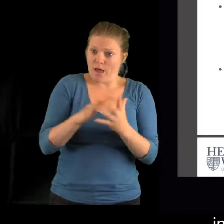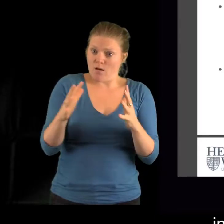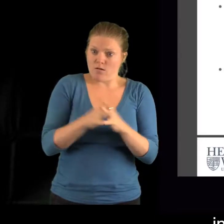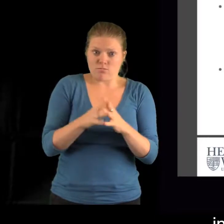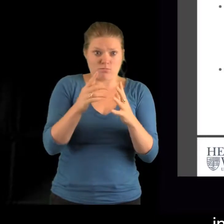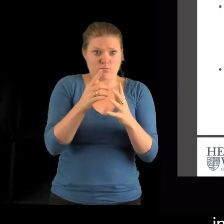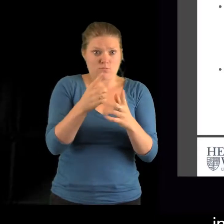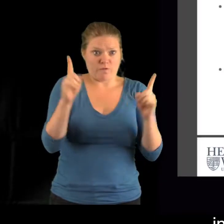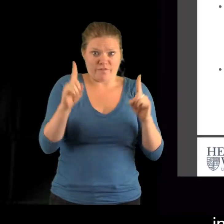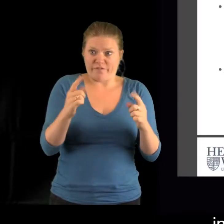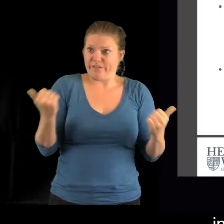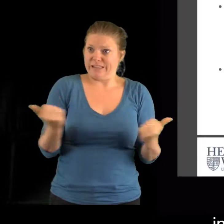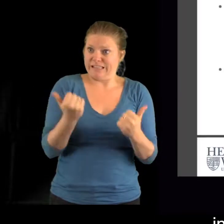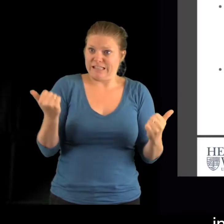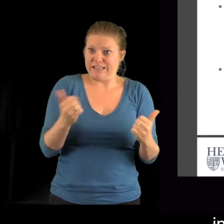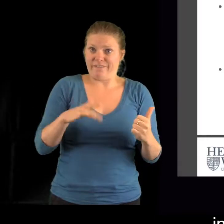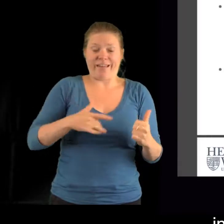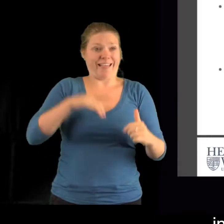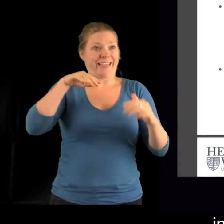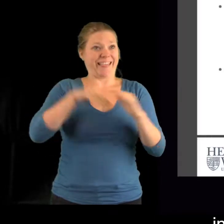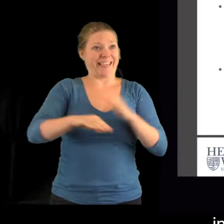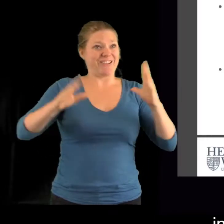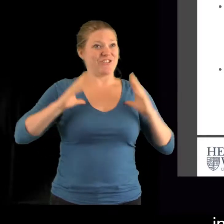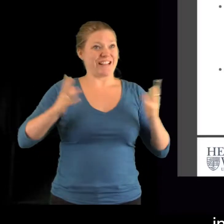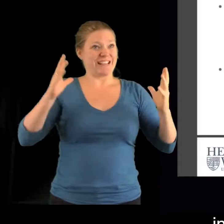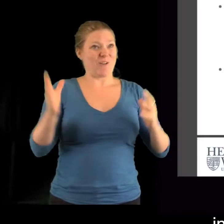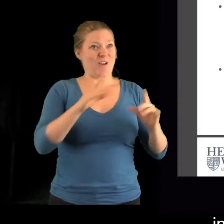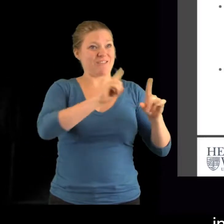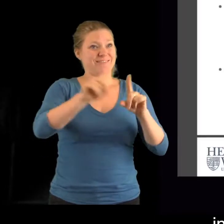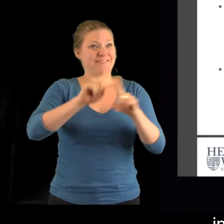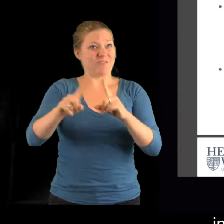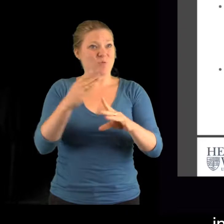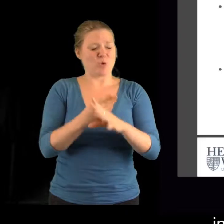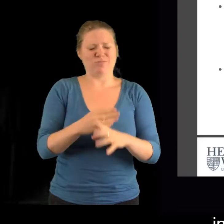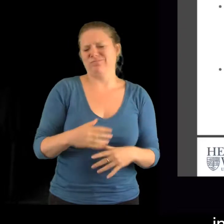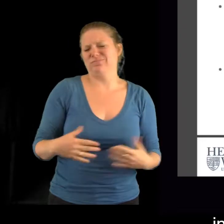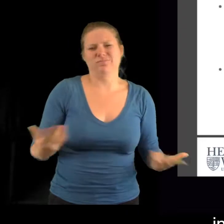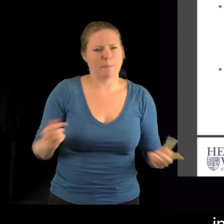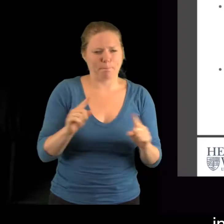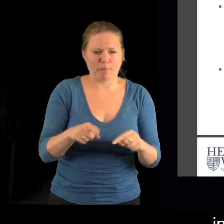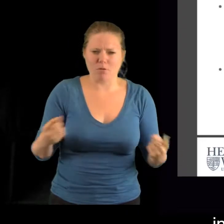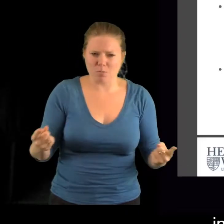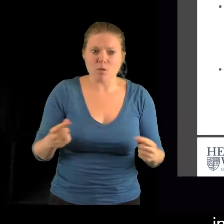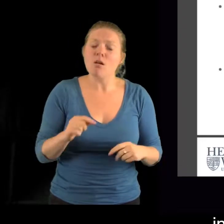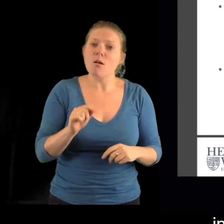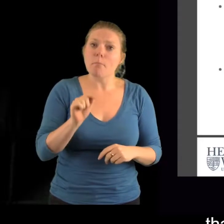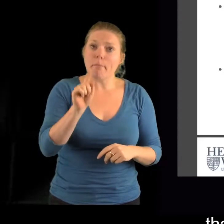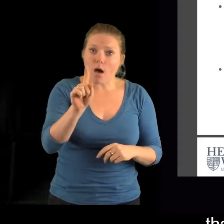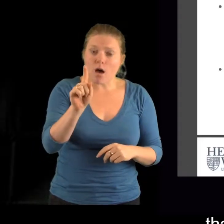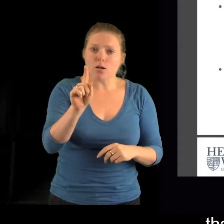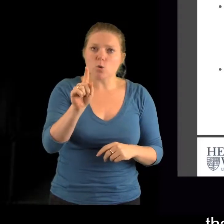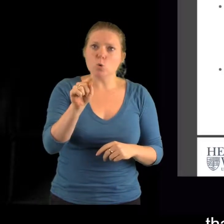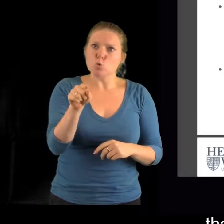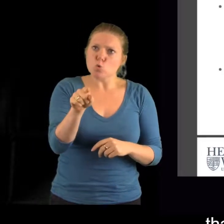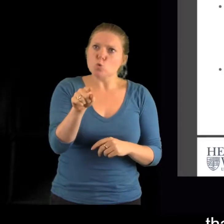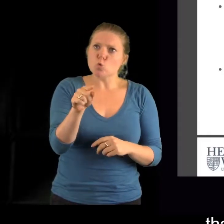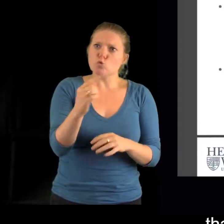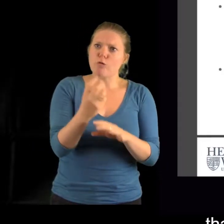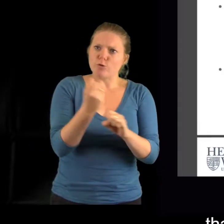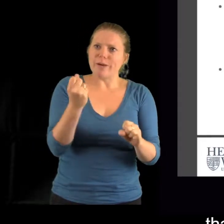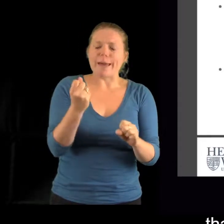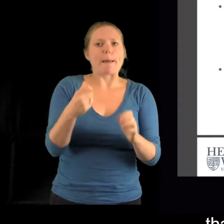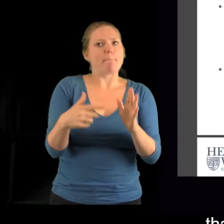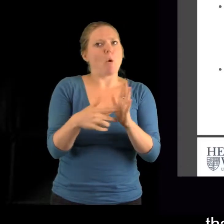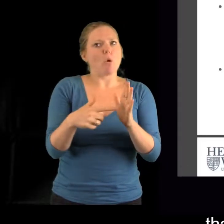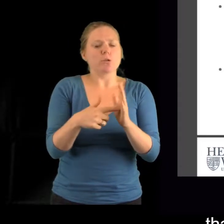And so when you graduate, you should really think about, I should find a supervision group that I can become a part of, and I can have